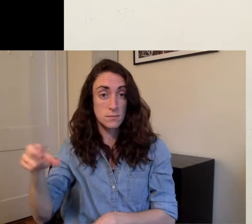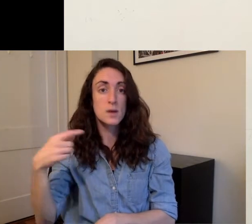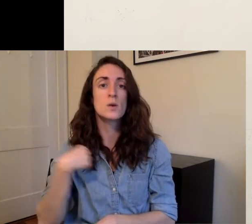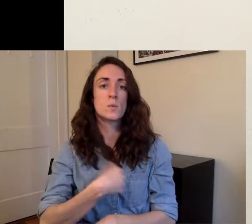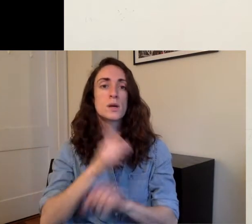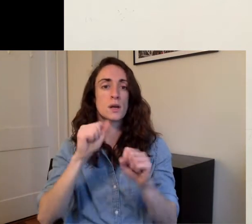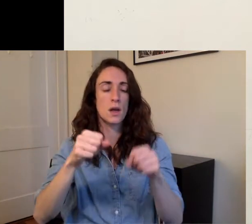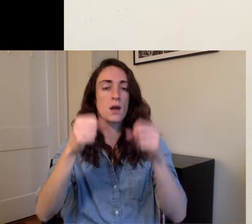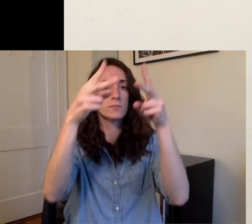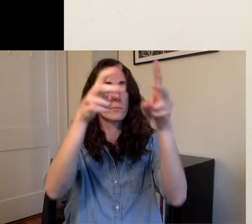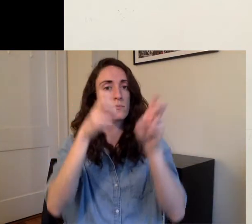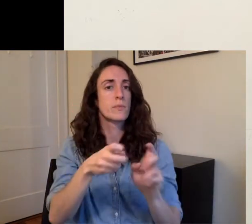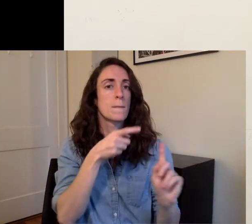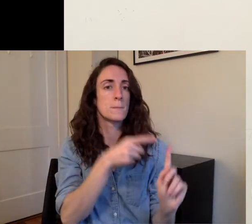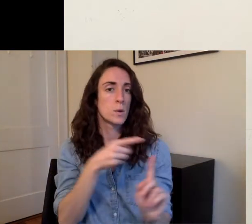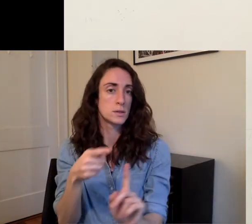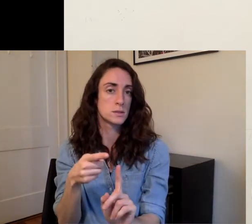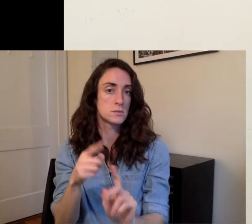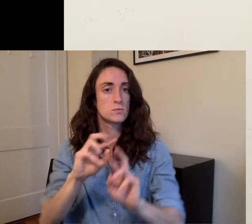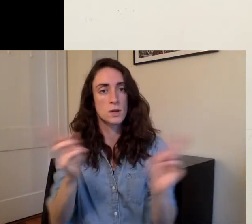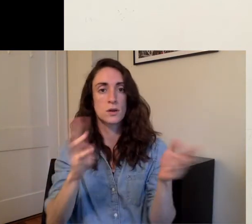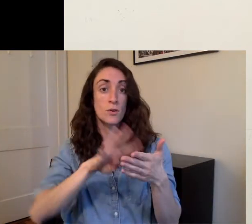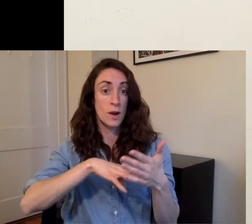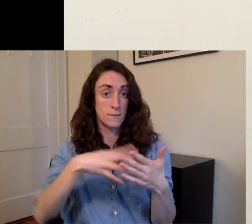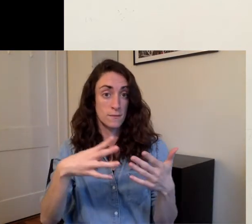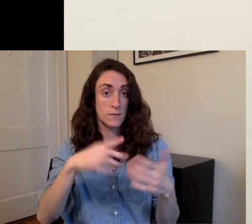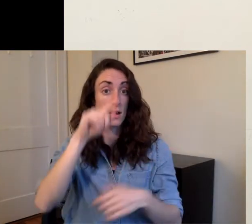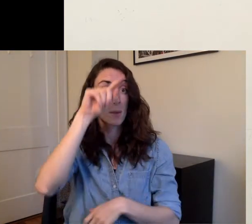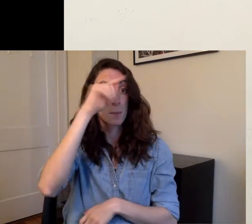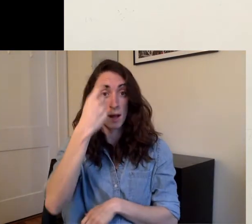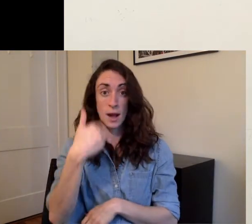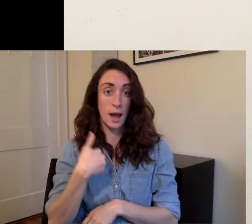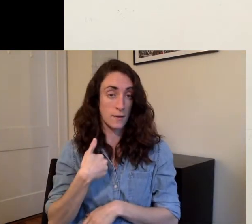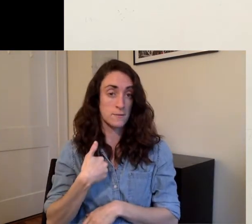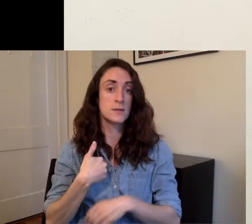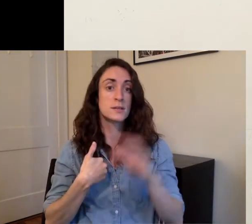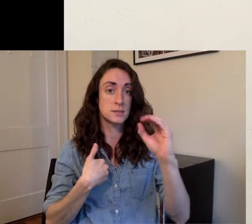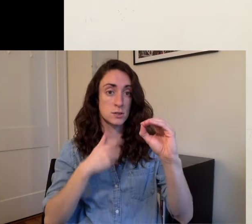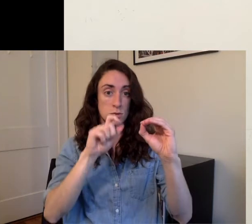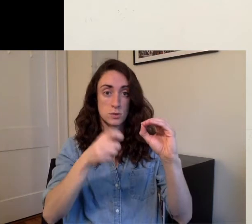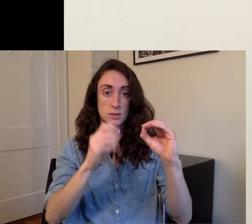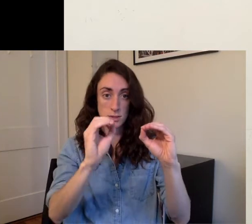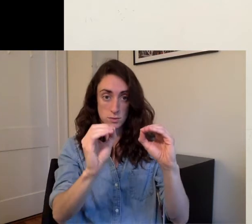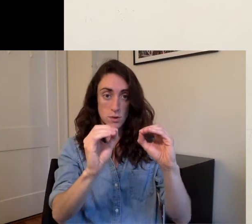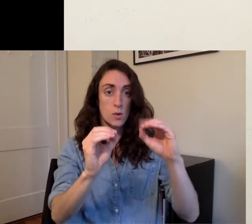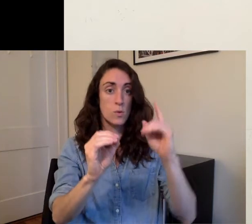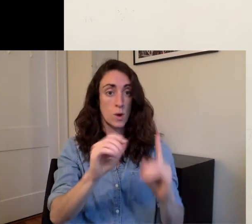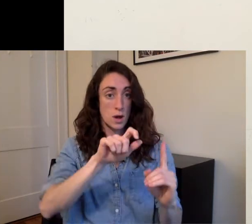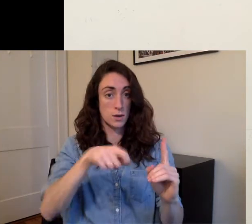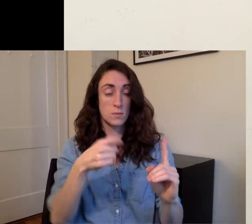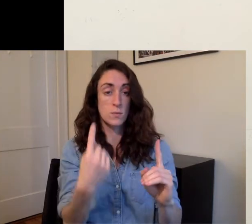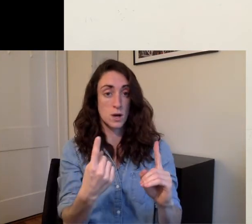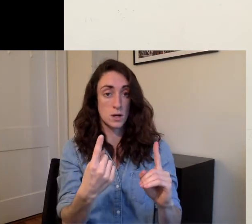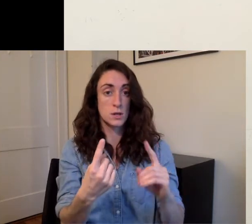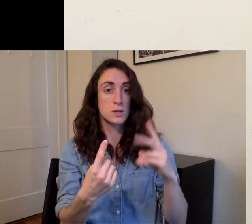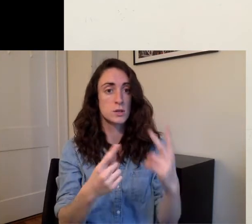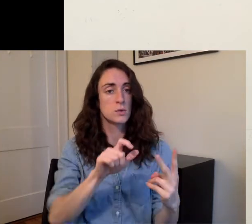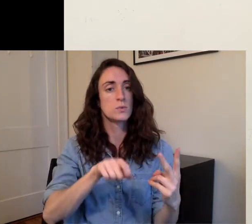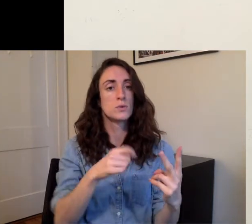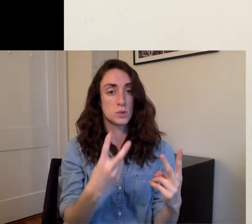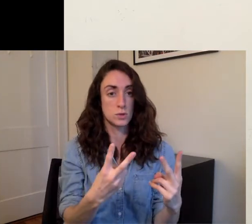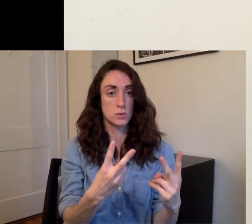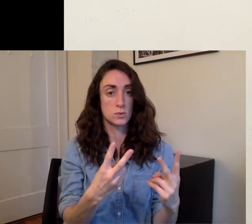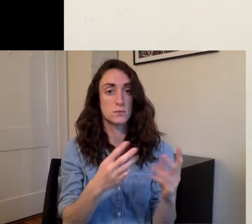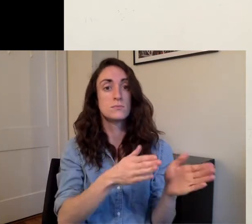From this table that we've created, we can pull out the points that are ready to graph. So for the first black function, we're going to have 0, 0,